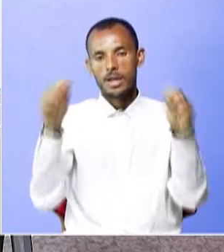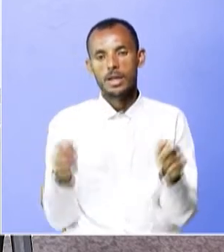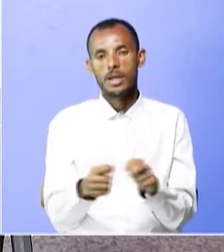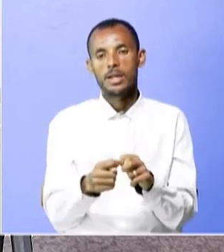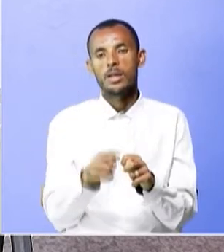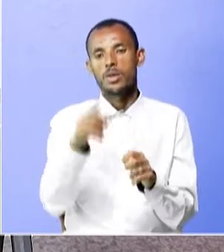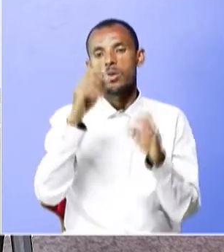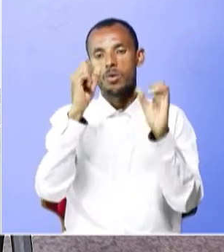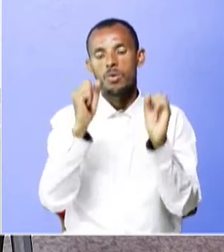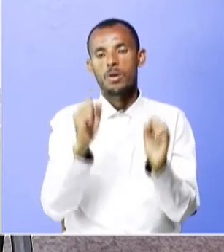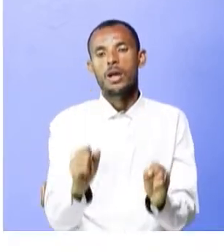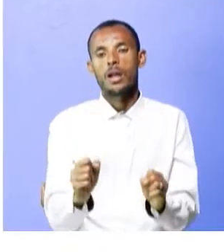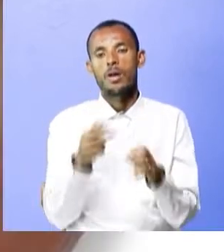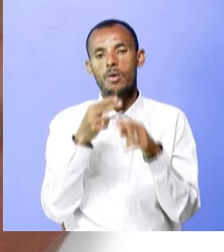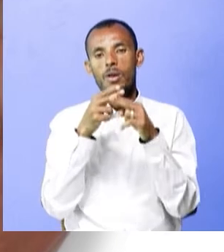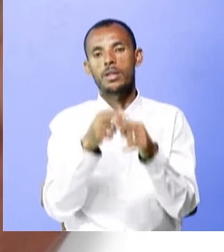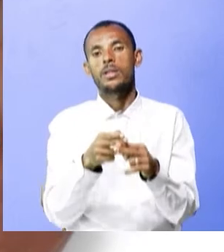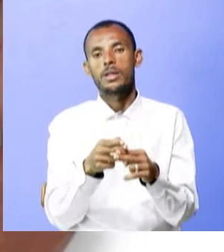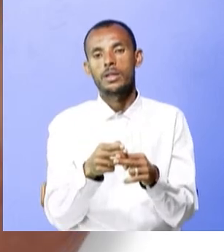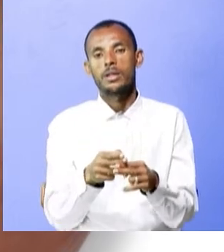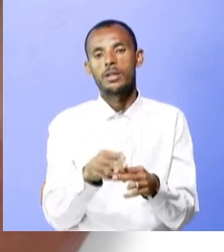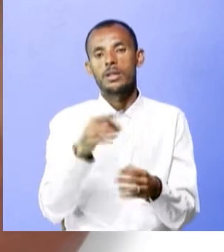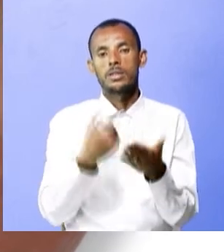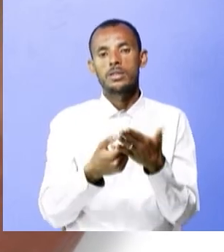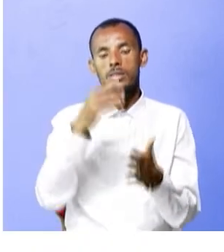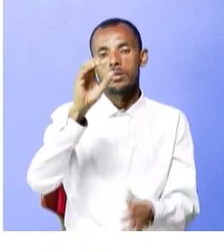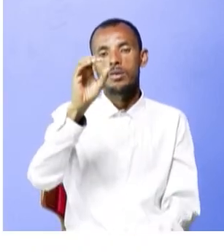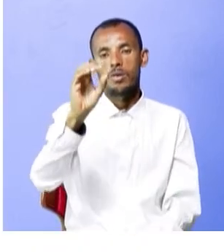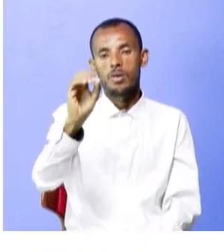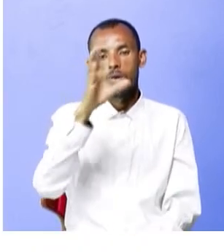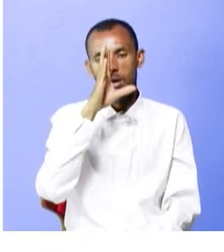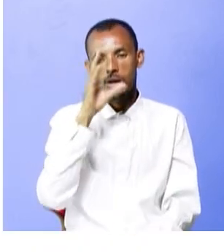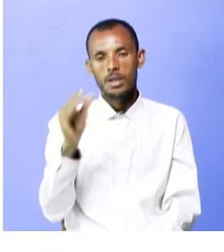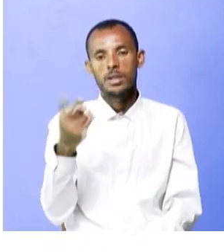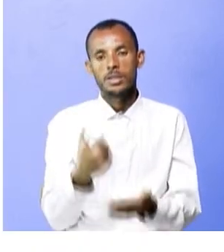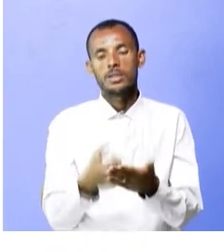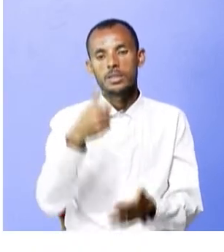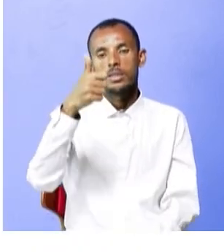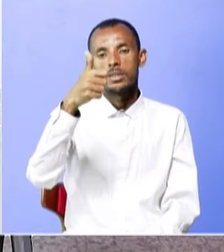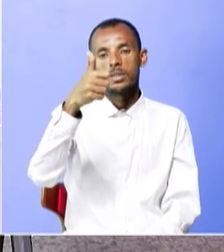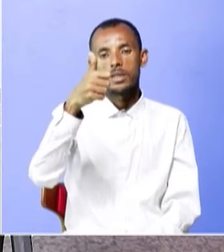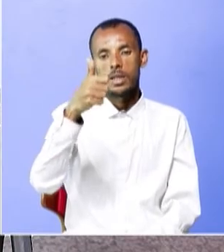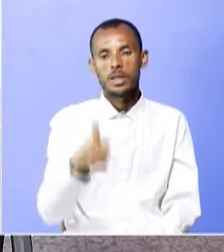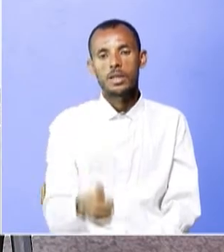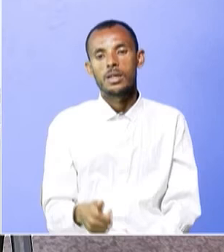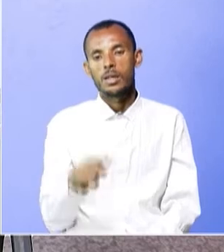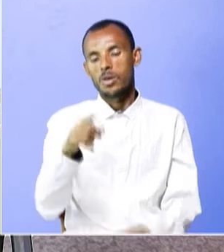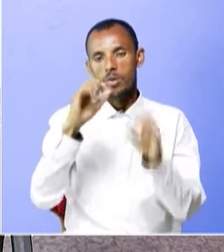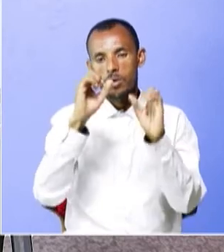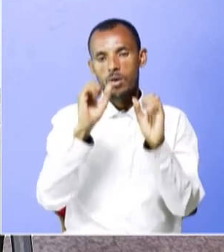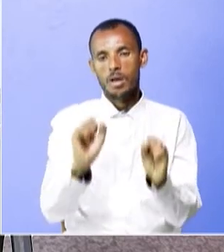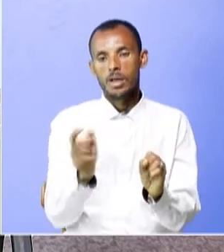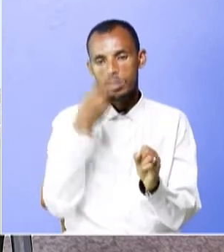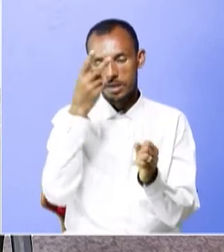can call it, say this is O and this is A. You can see that